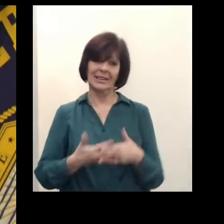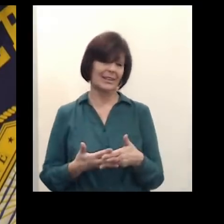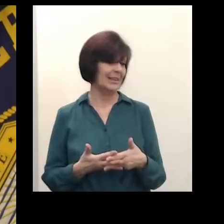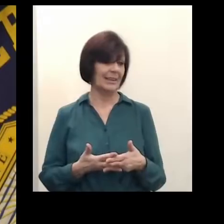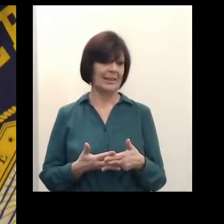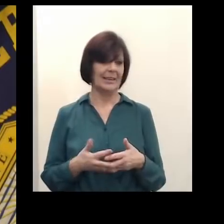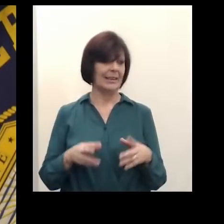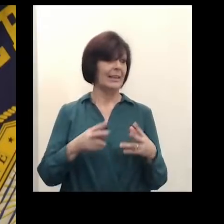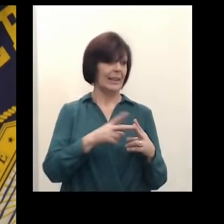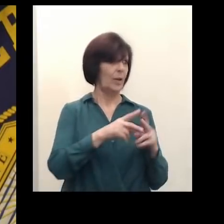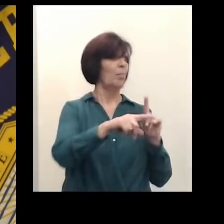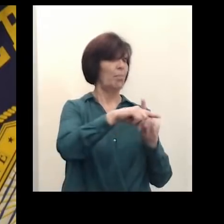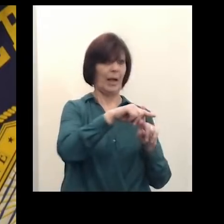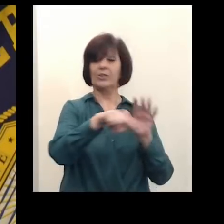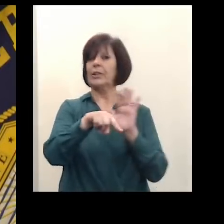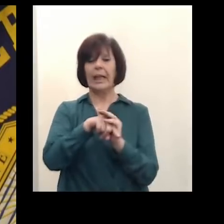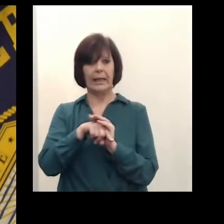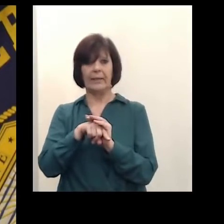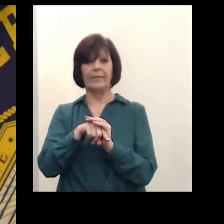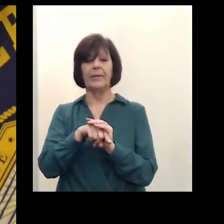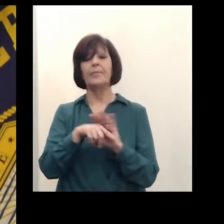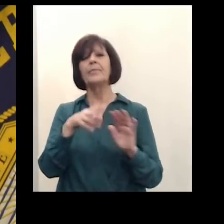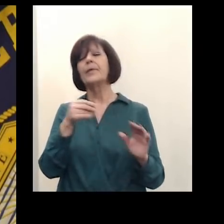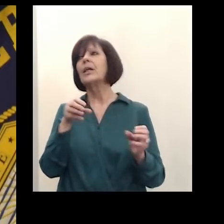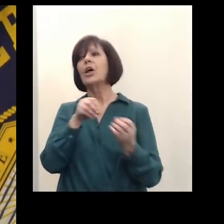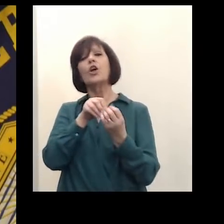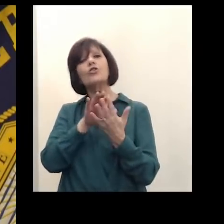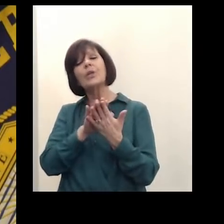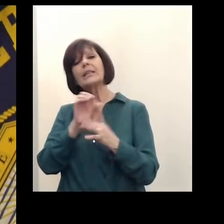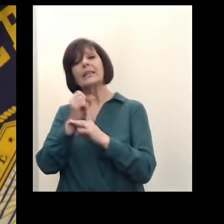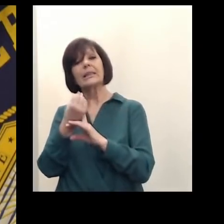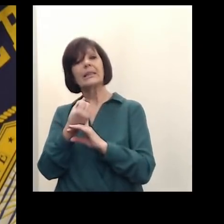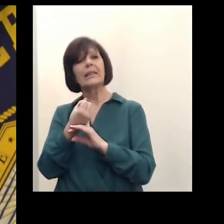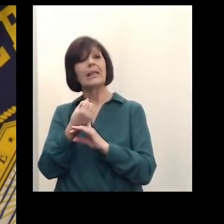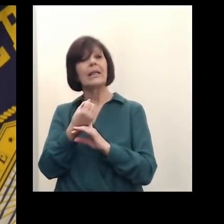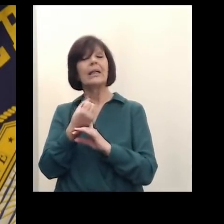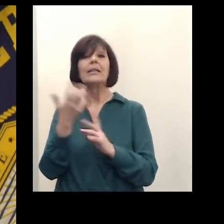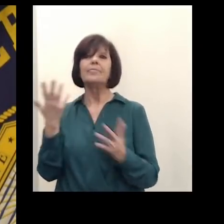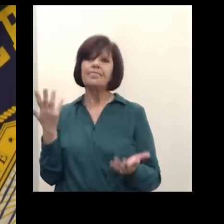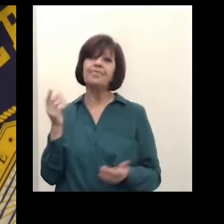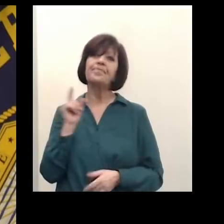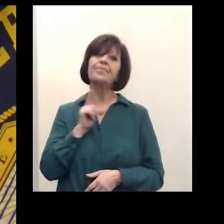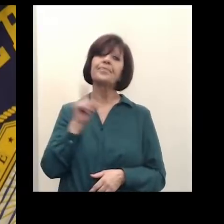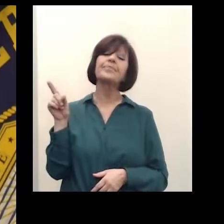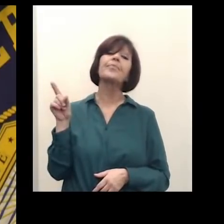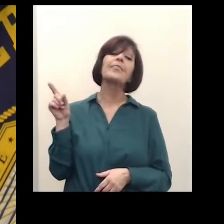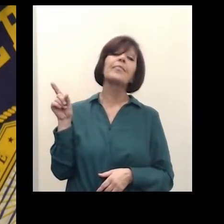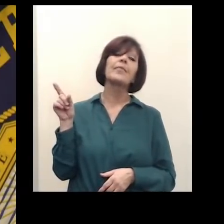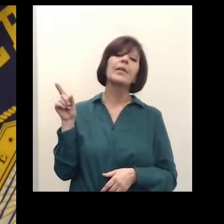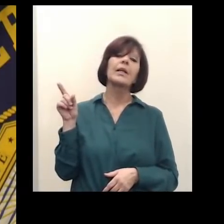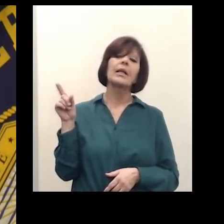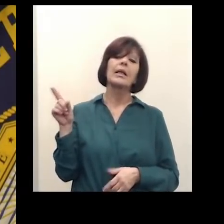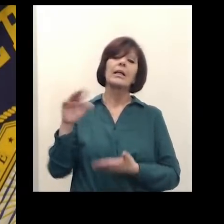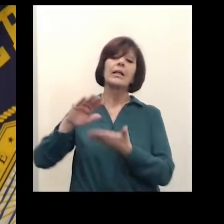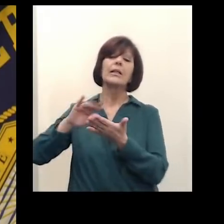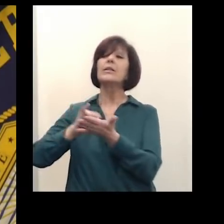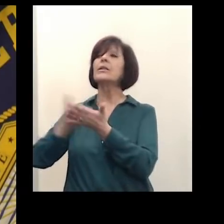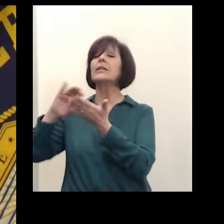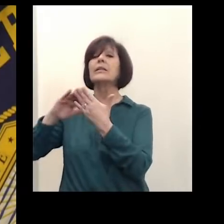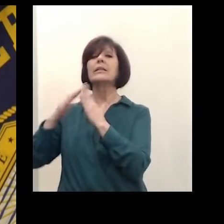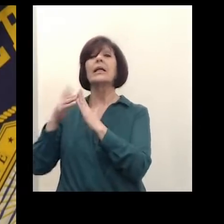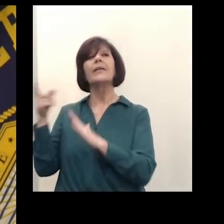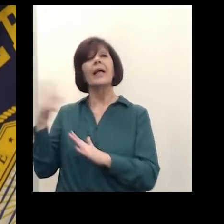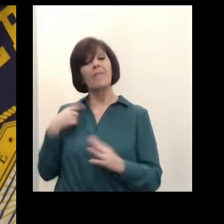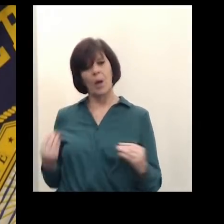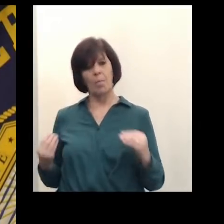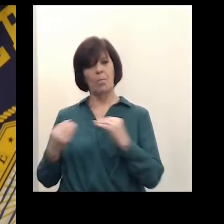or negative. And, addressing the situation downstate, it is a combination probably of slightly higher